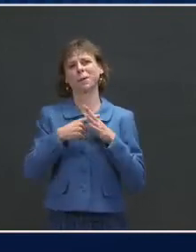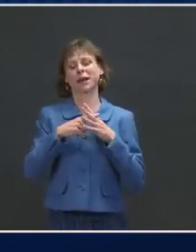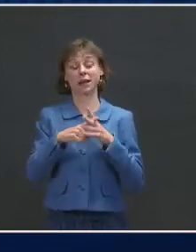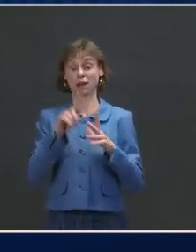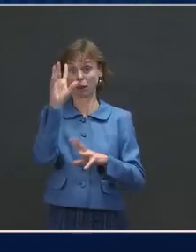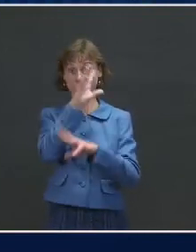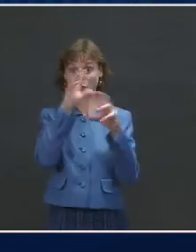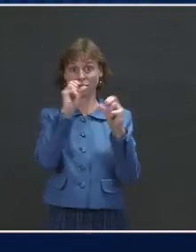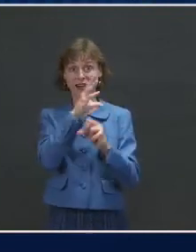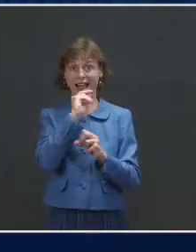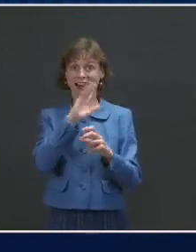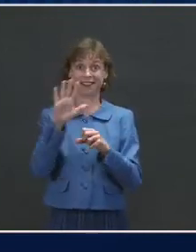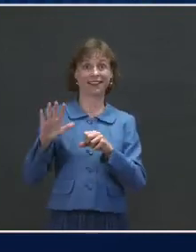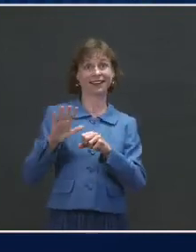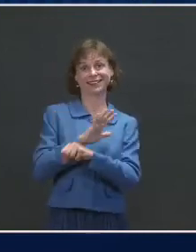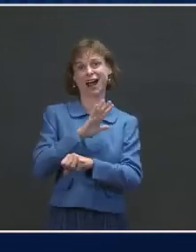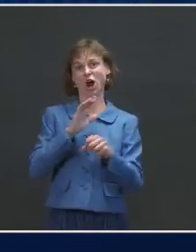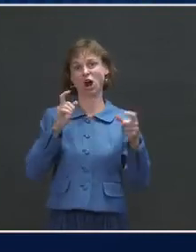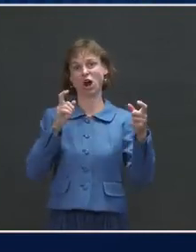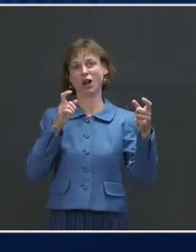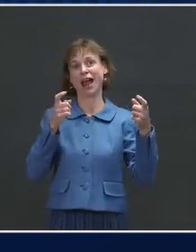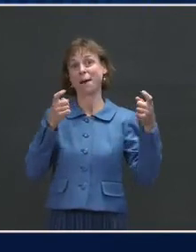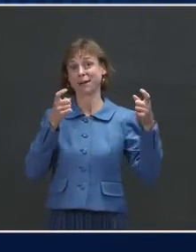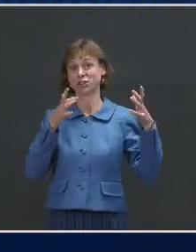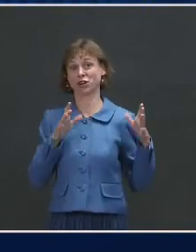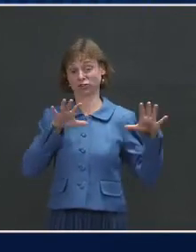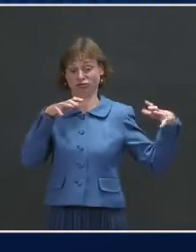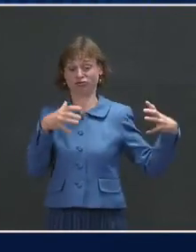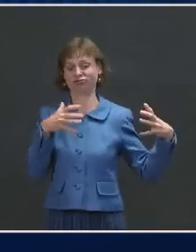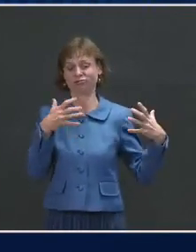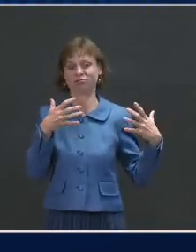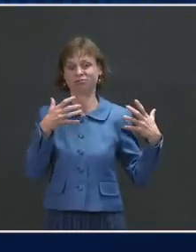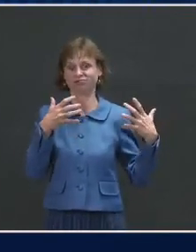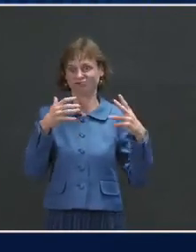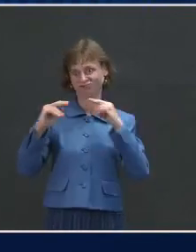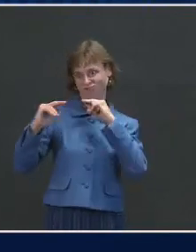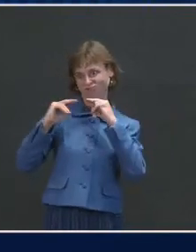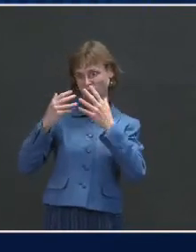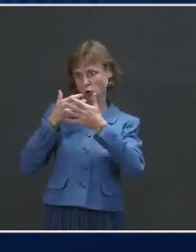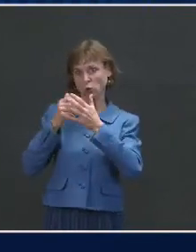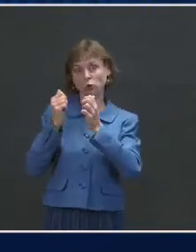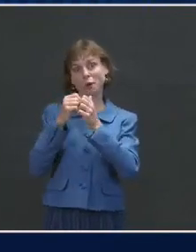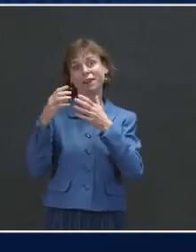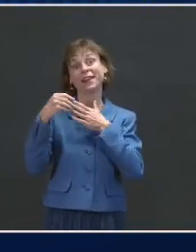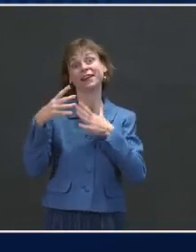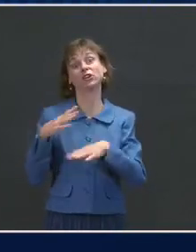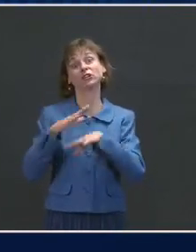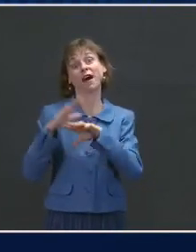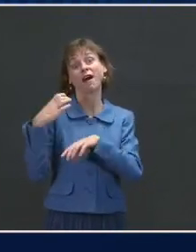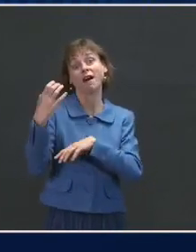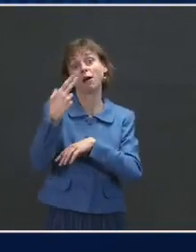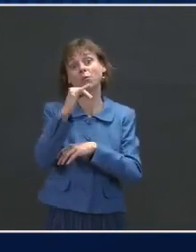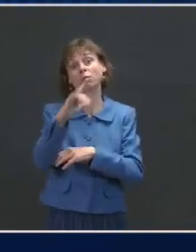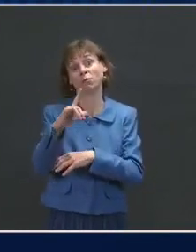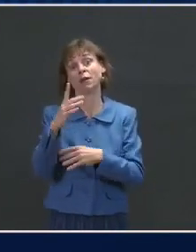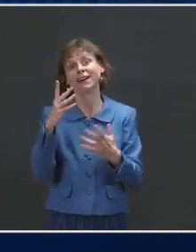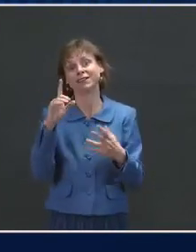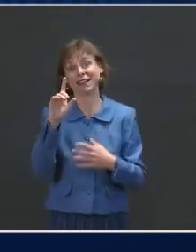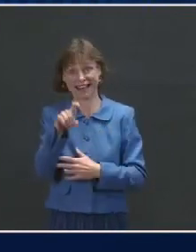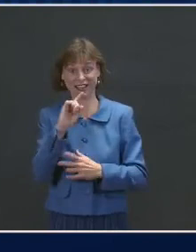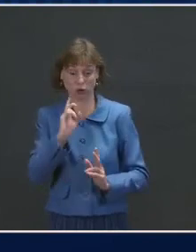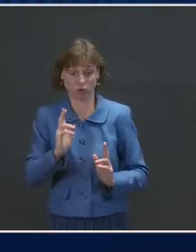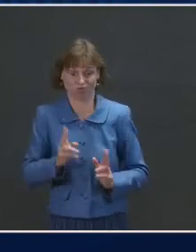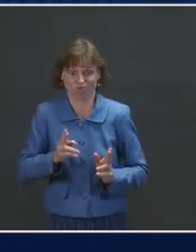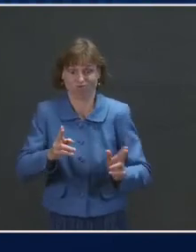president and his entire administration are continuing to engage closely with leaders on Capitol Hill about the need to act quickly on the